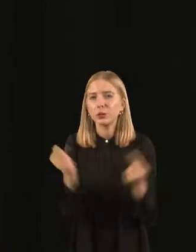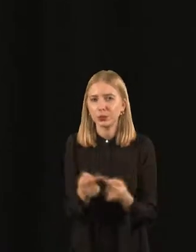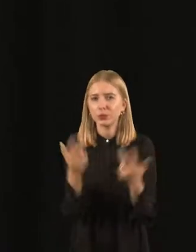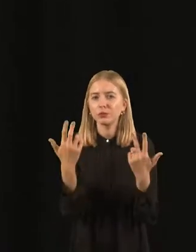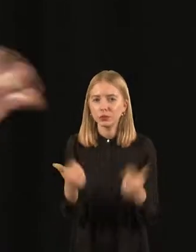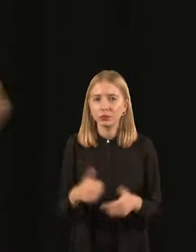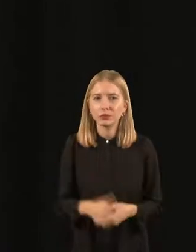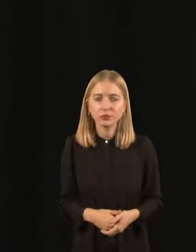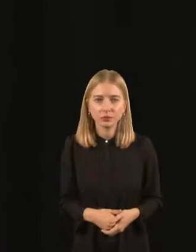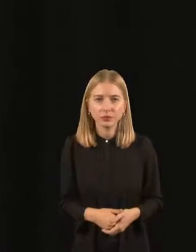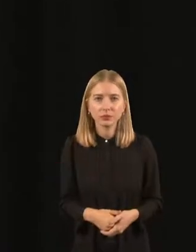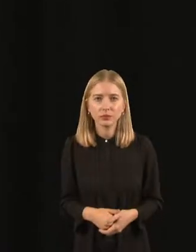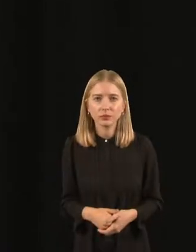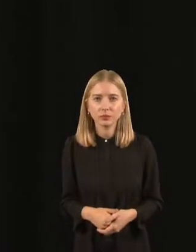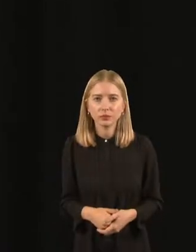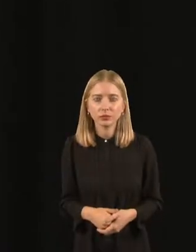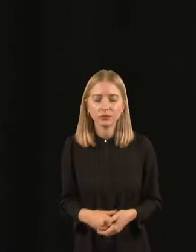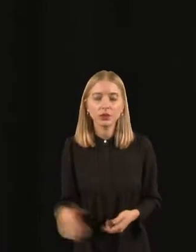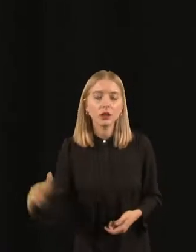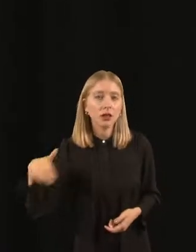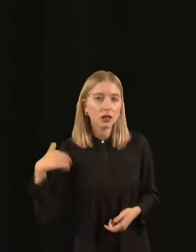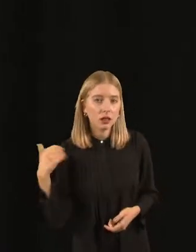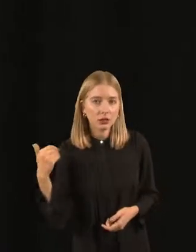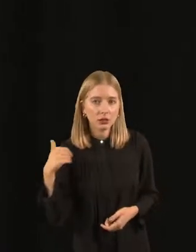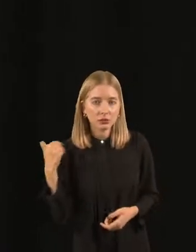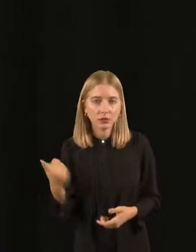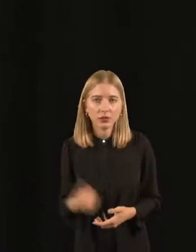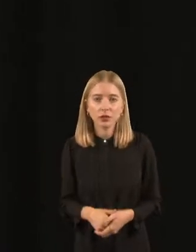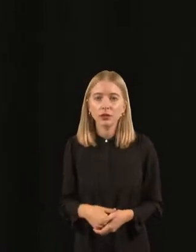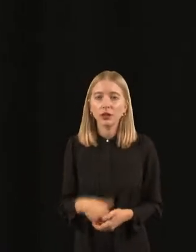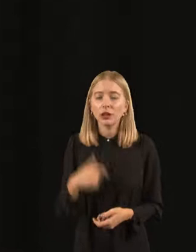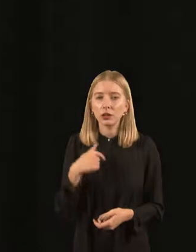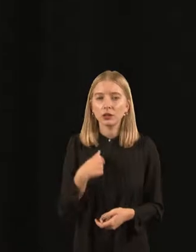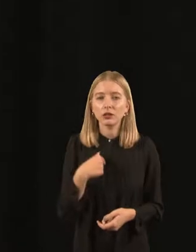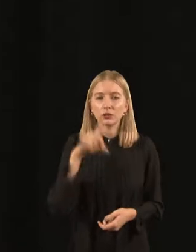about second-hand diesel vehicles. Well, they are very harmful.